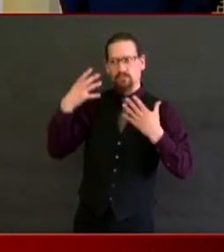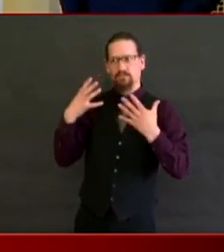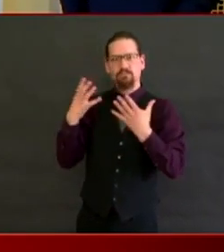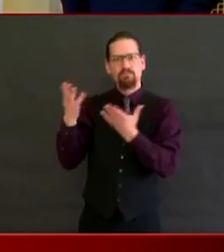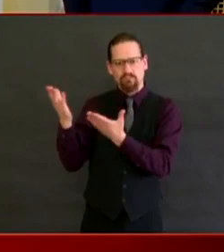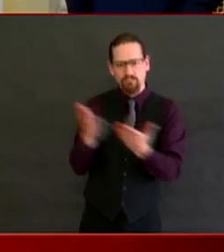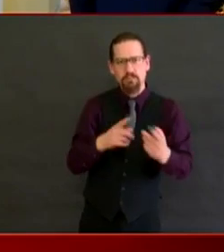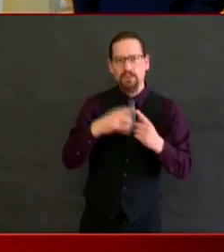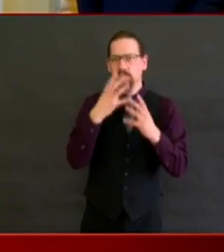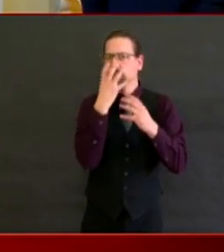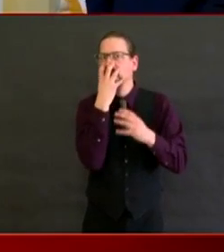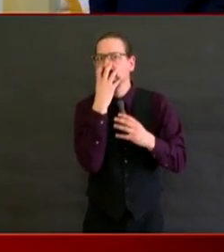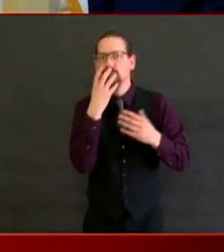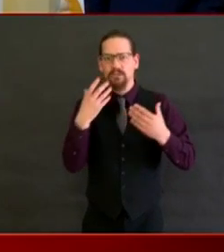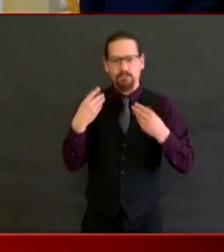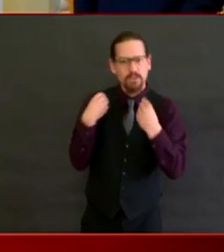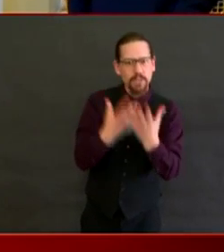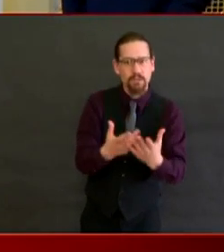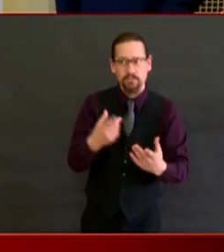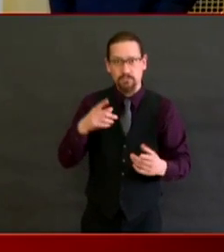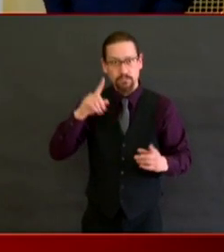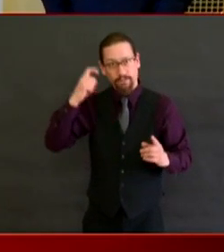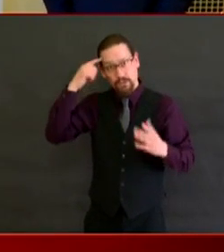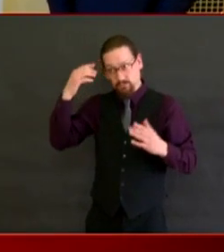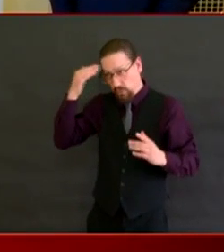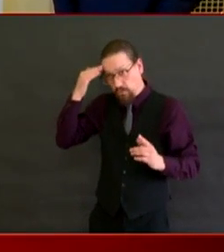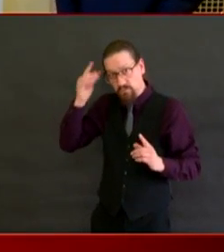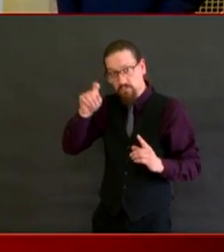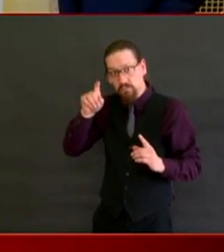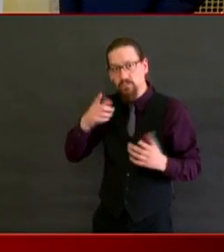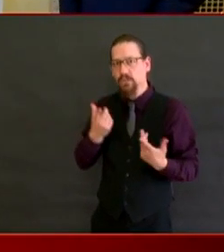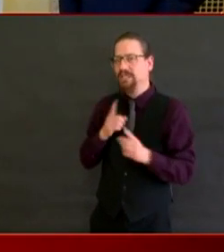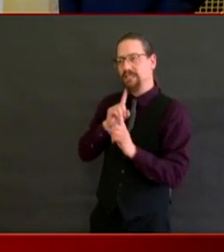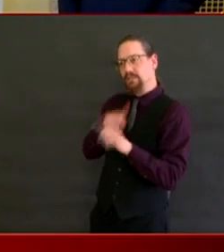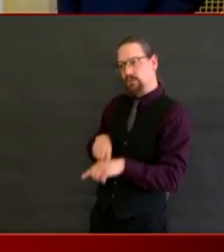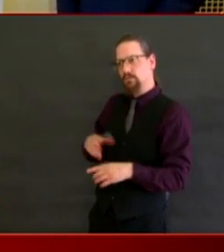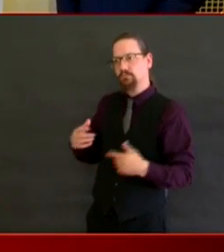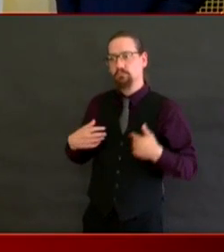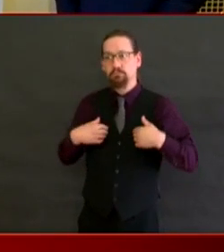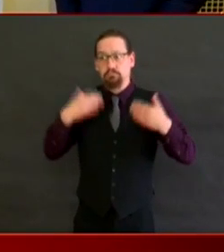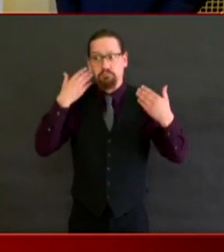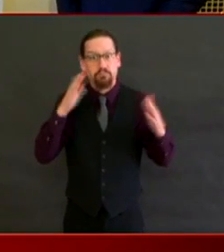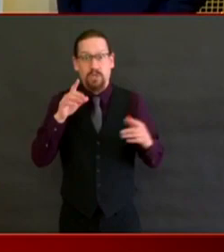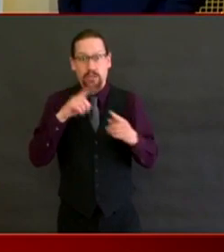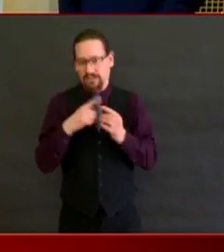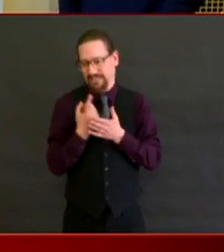every day runs into the next, it was about a week ago, I talked to Governor Baker and the folks